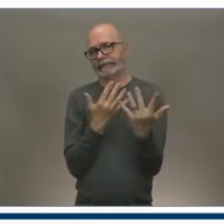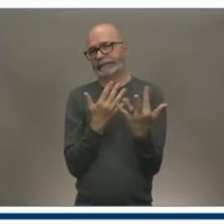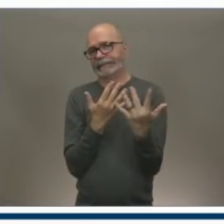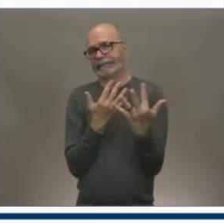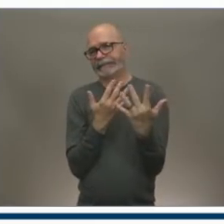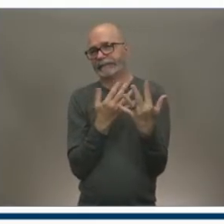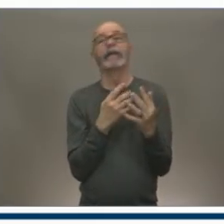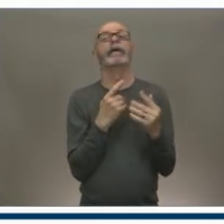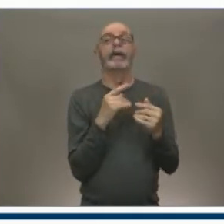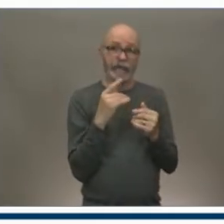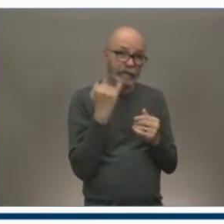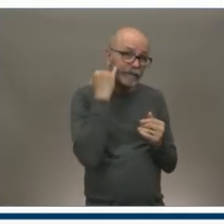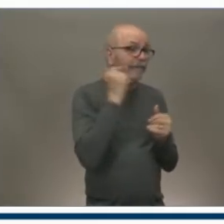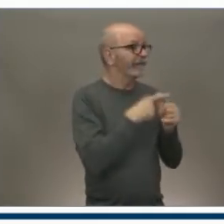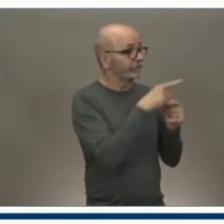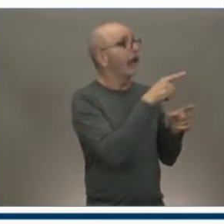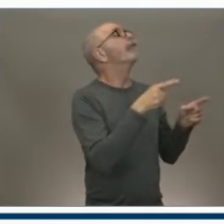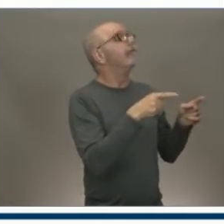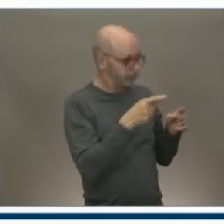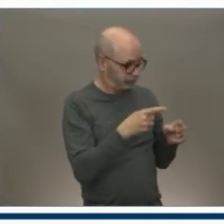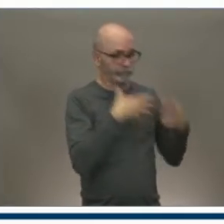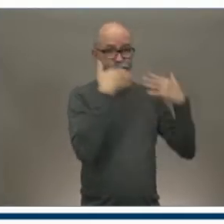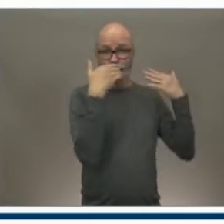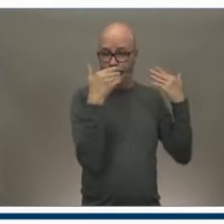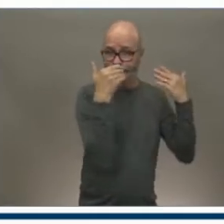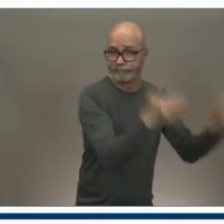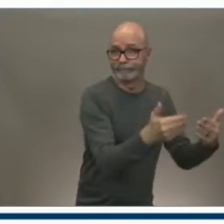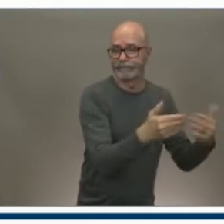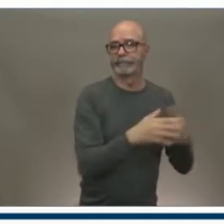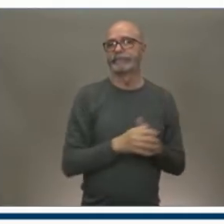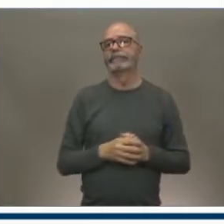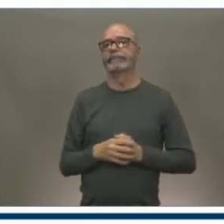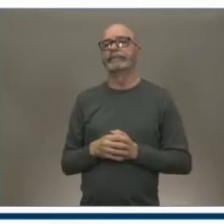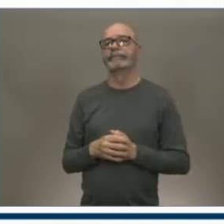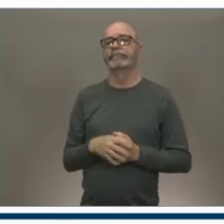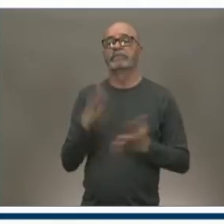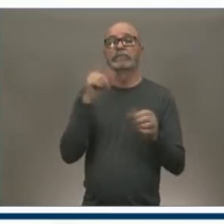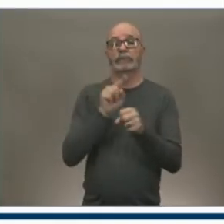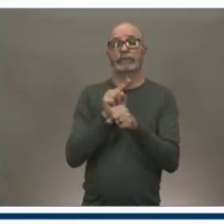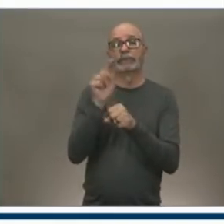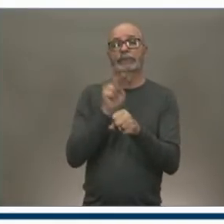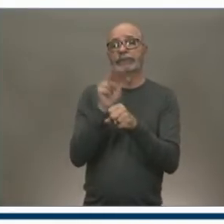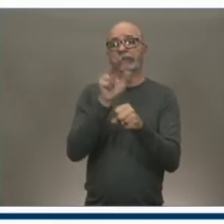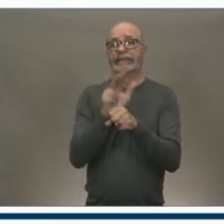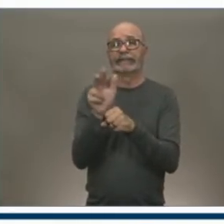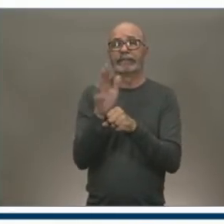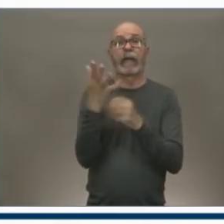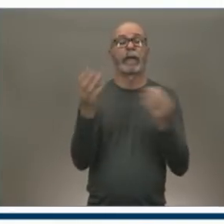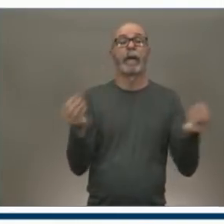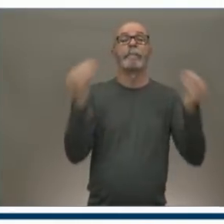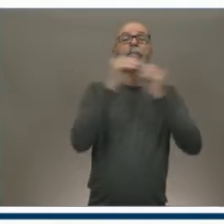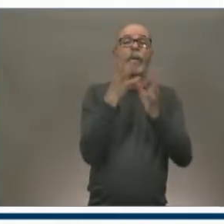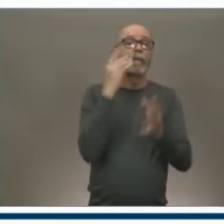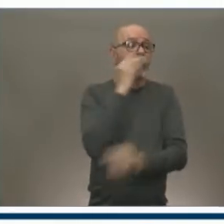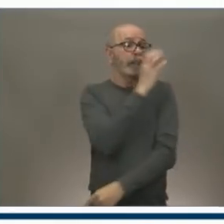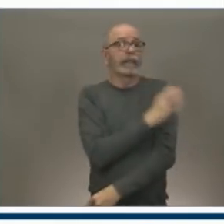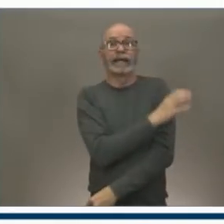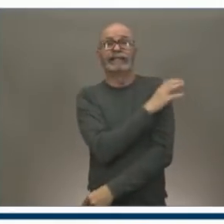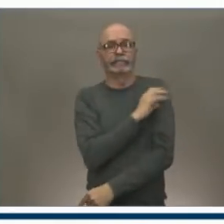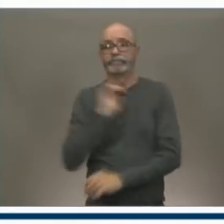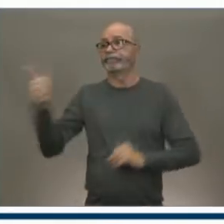be. So looking forward in the weeks to come, we plan to have a total of 10 community-based clinics operating